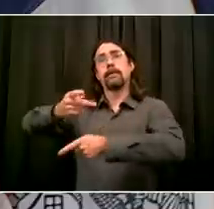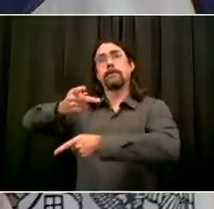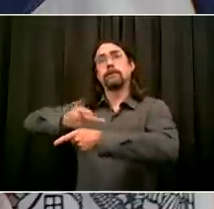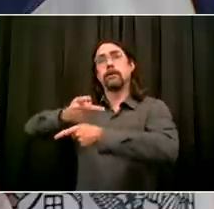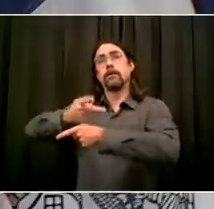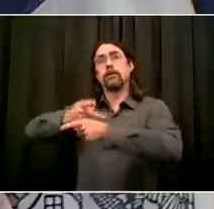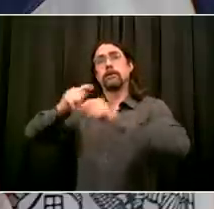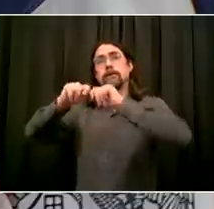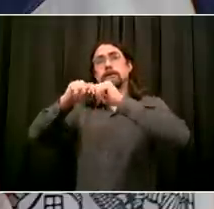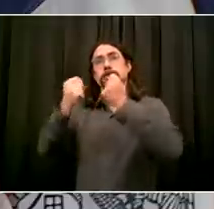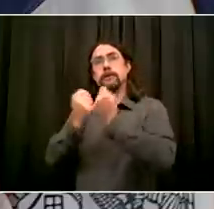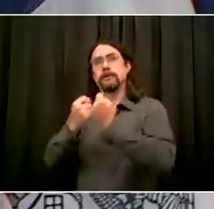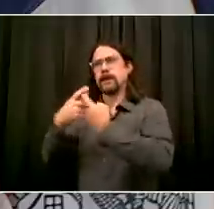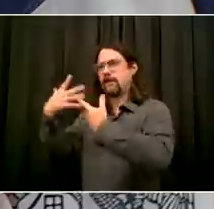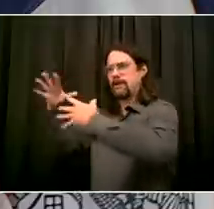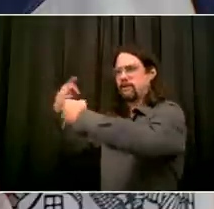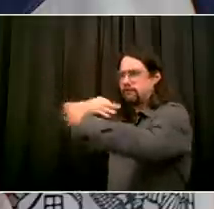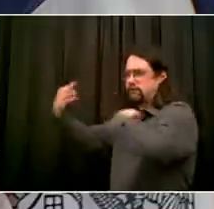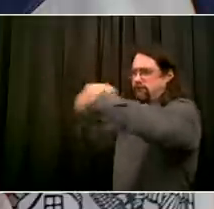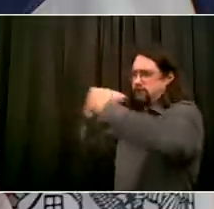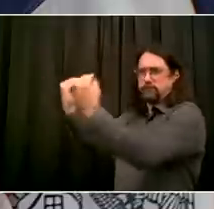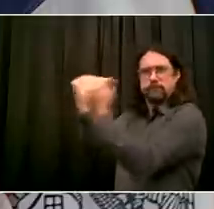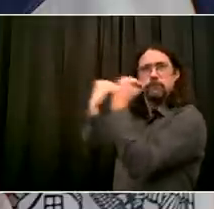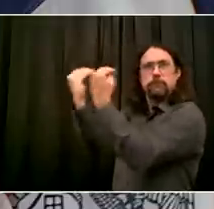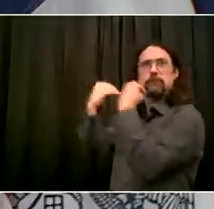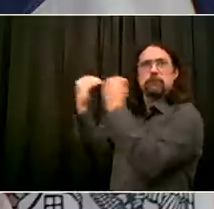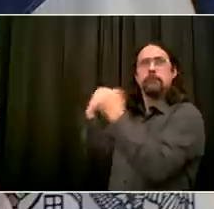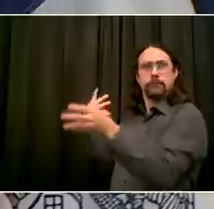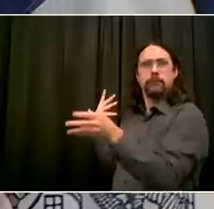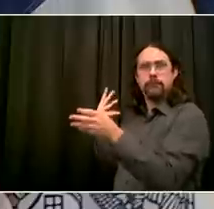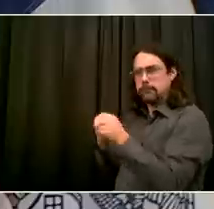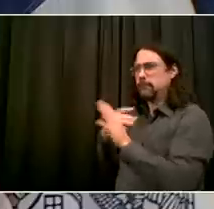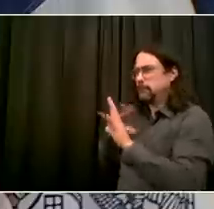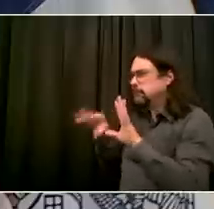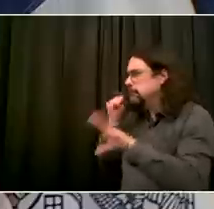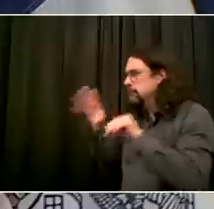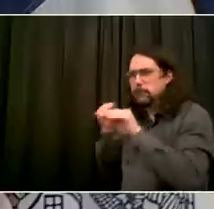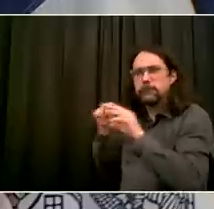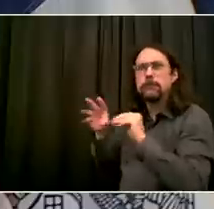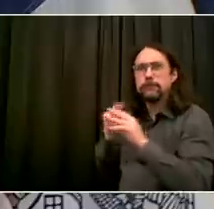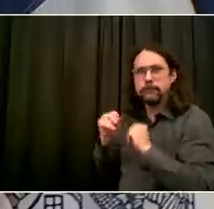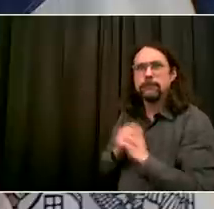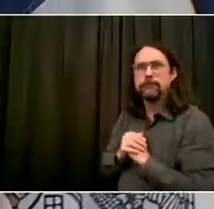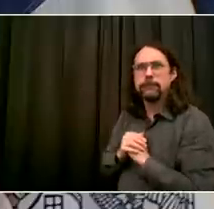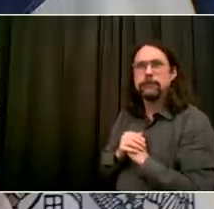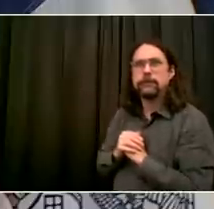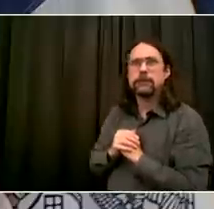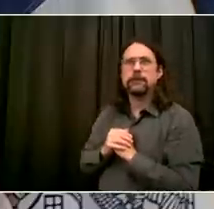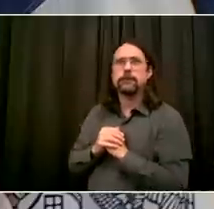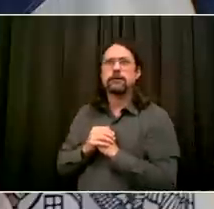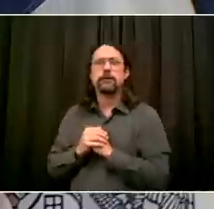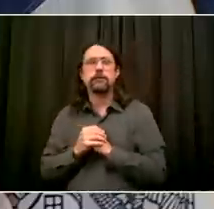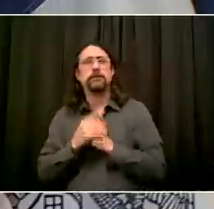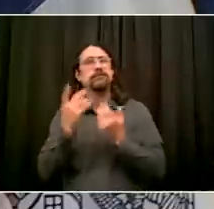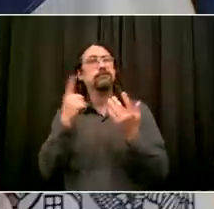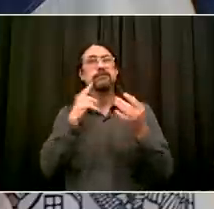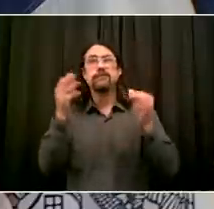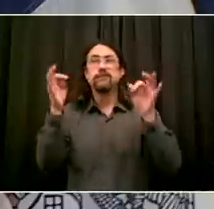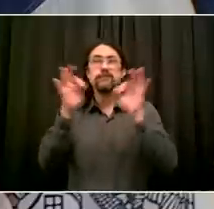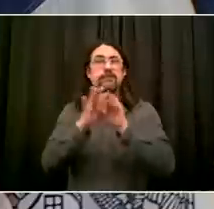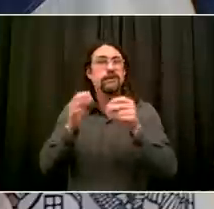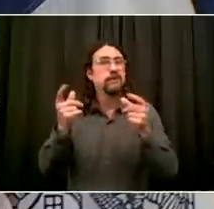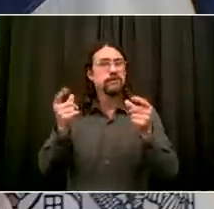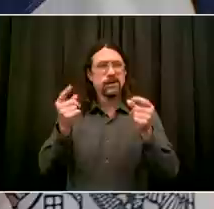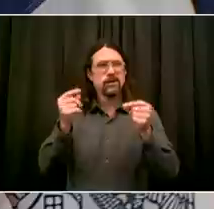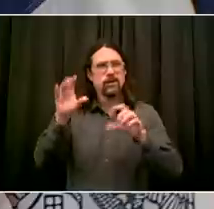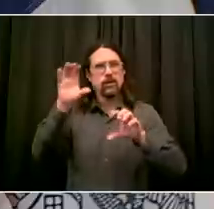weeks. When it starts to turn in the right direction, you also see that emerge over a period of days and weeks. So the two-week